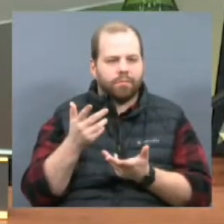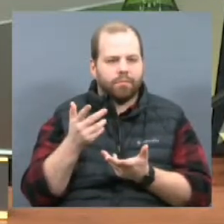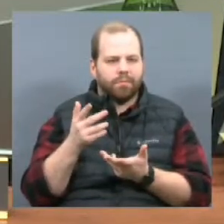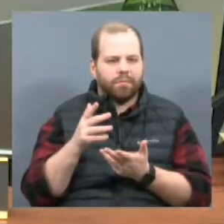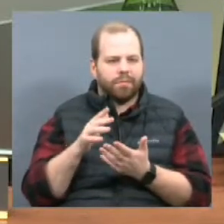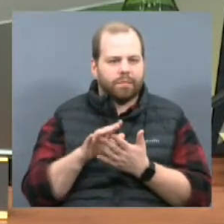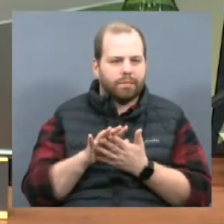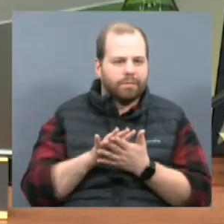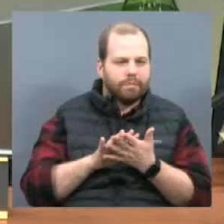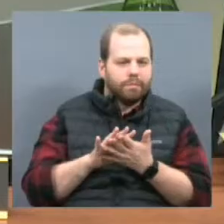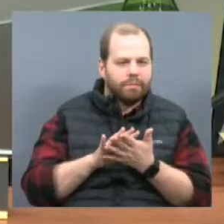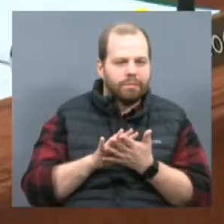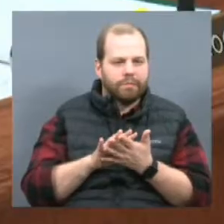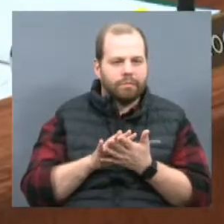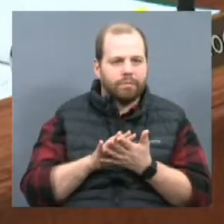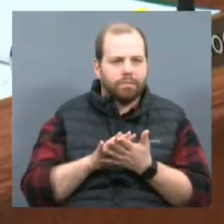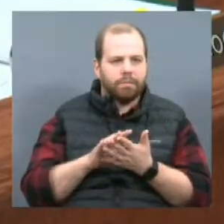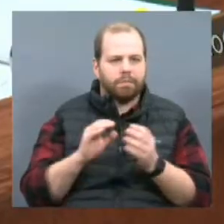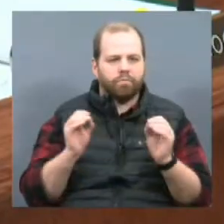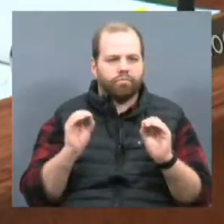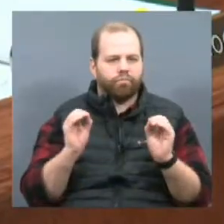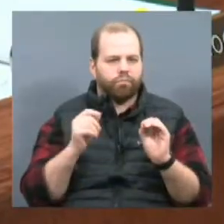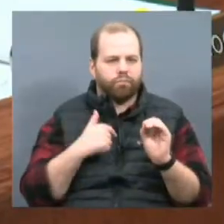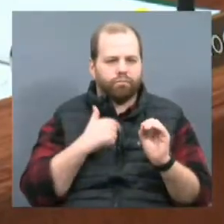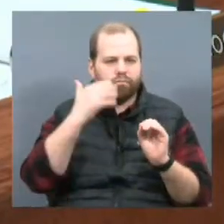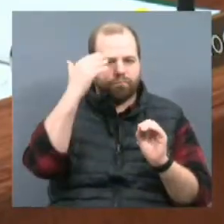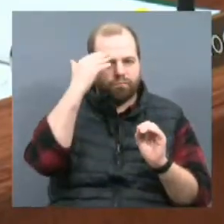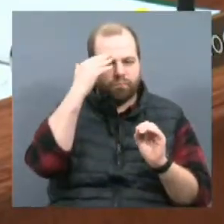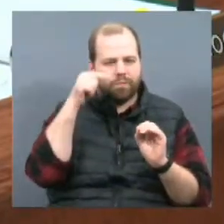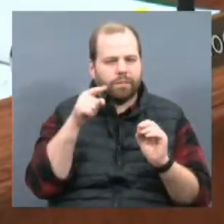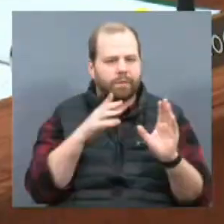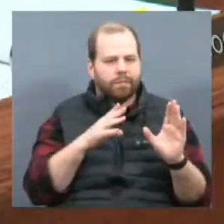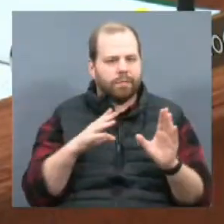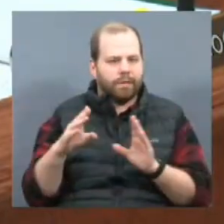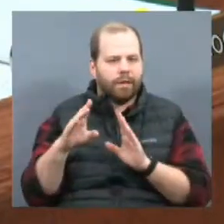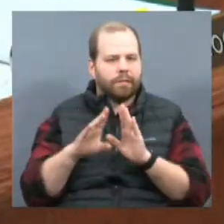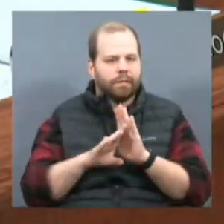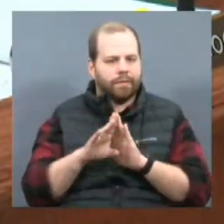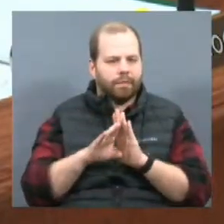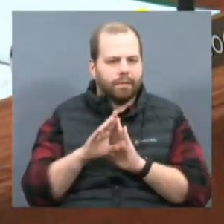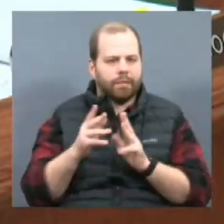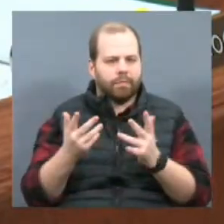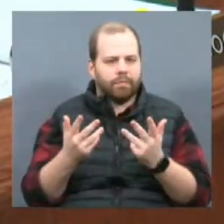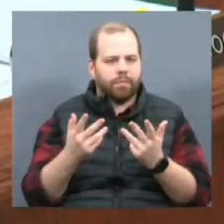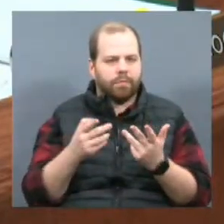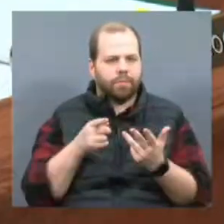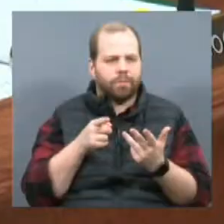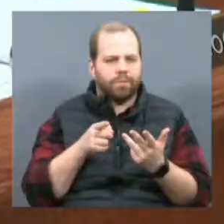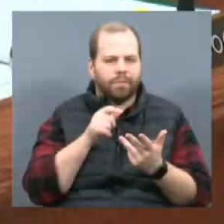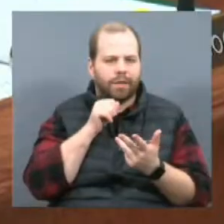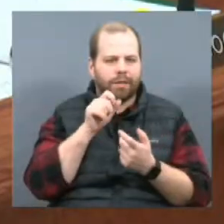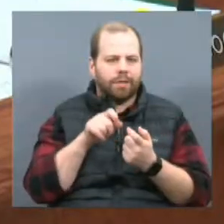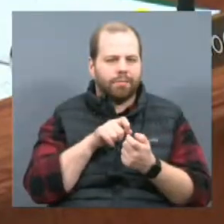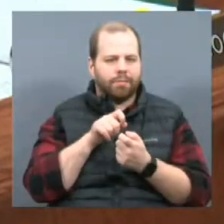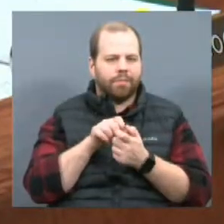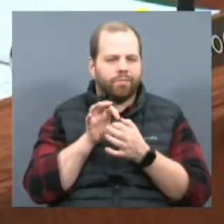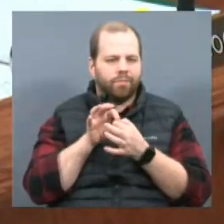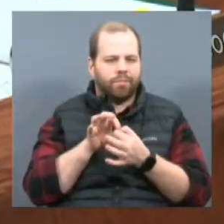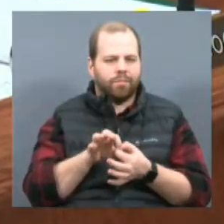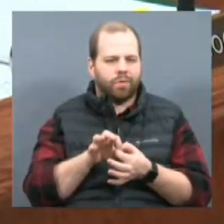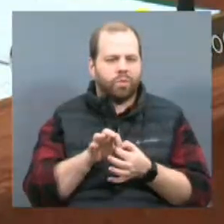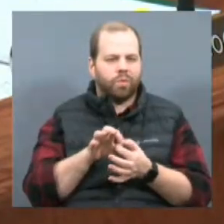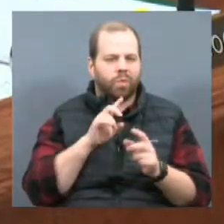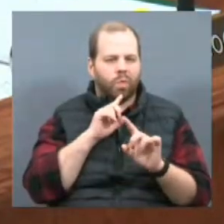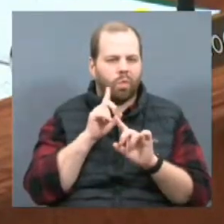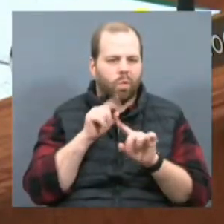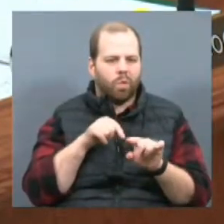for the phases? Not that I know of. This being a planned development, you're not specifically tied to ordinance